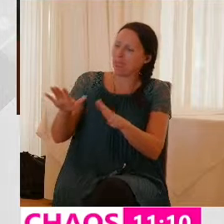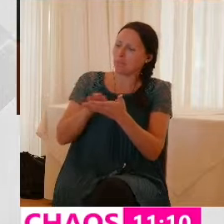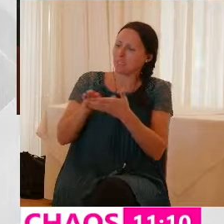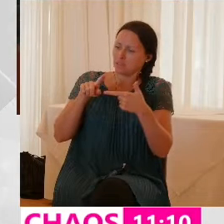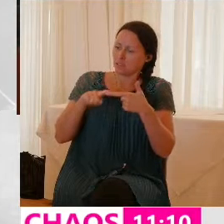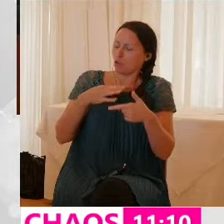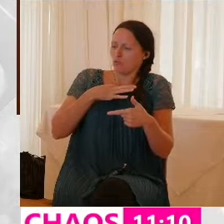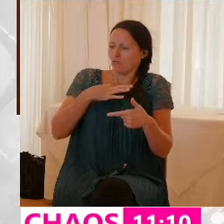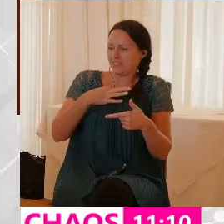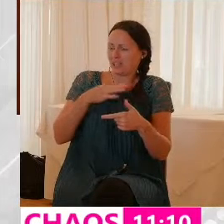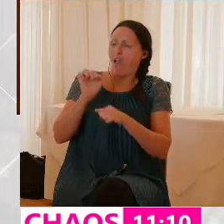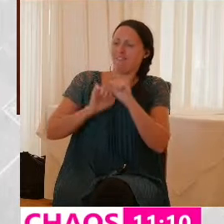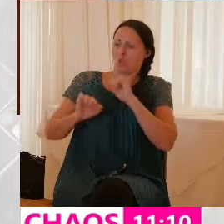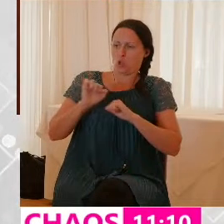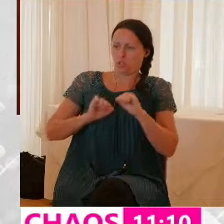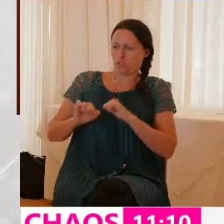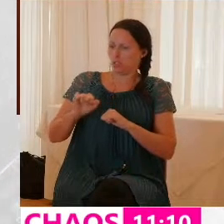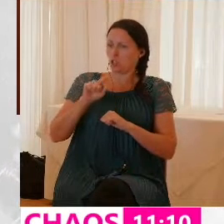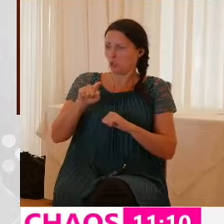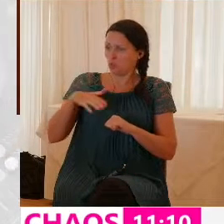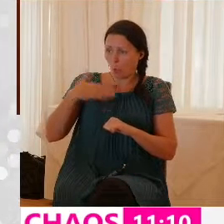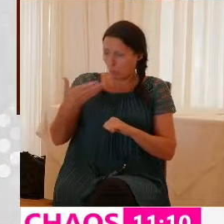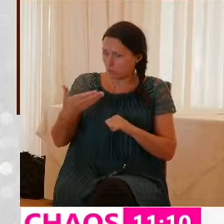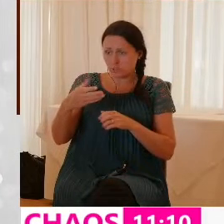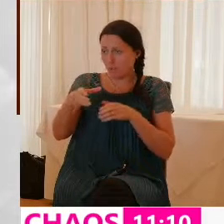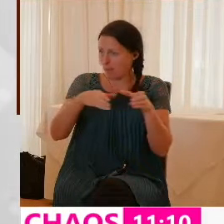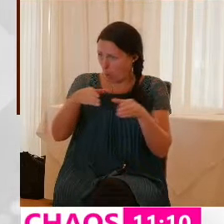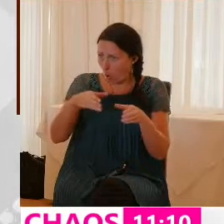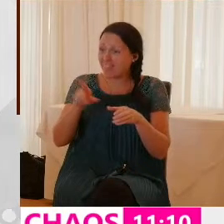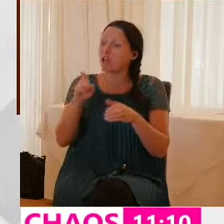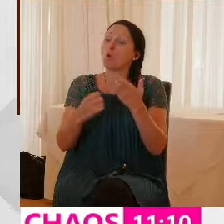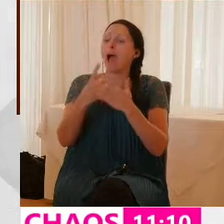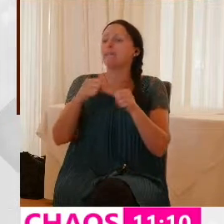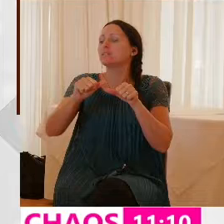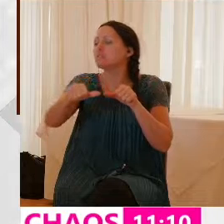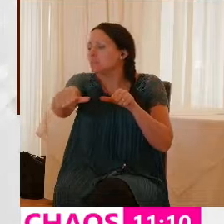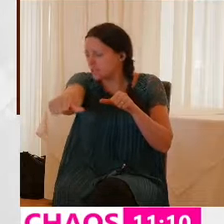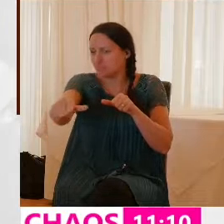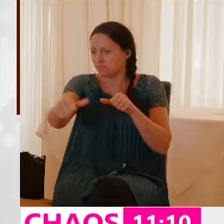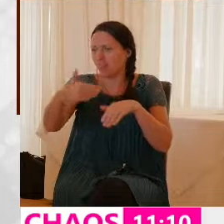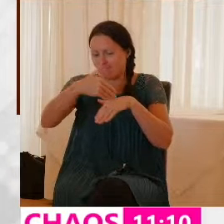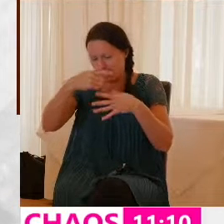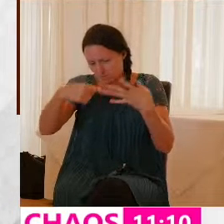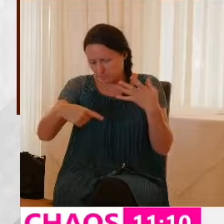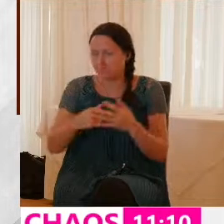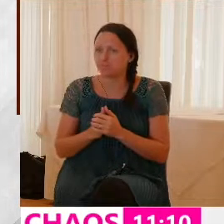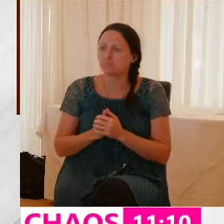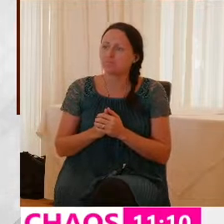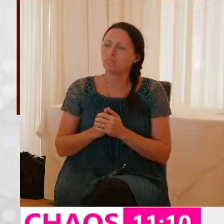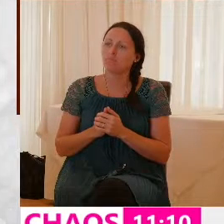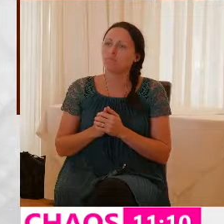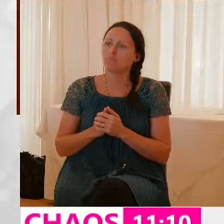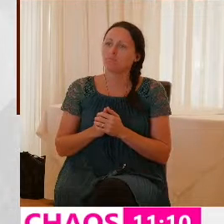don't employ, then what happens? And then they were telling me that, like, because of risk aversiveness, I'm